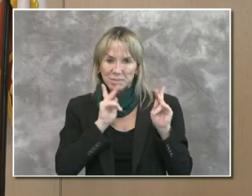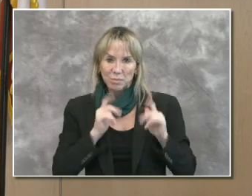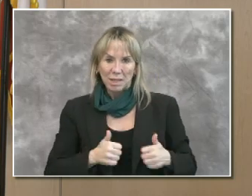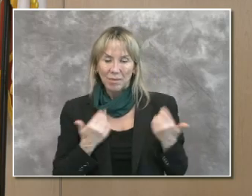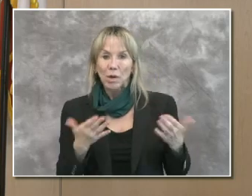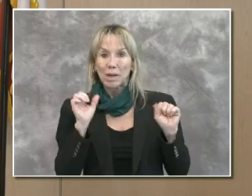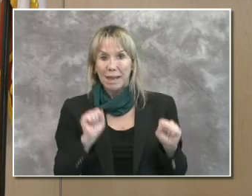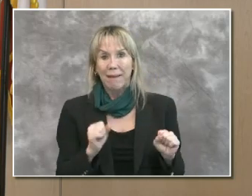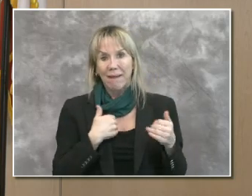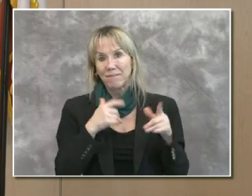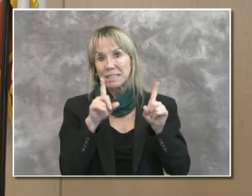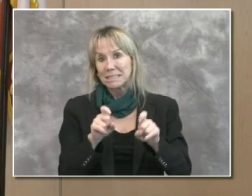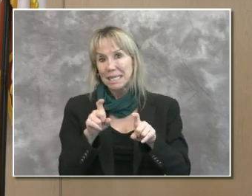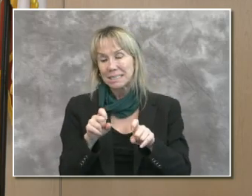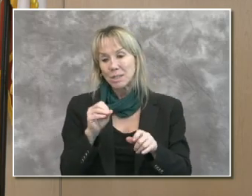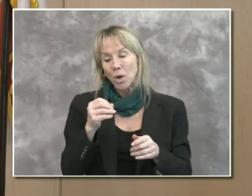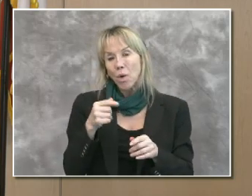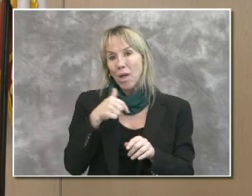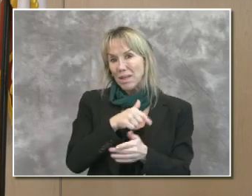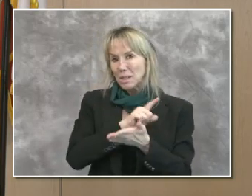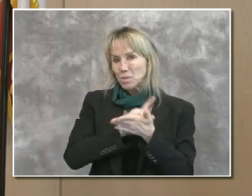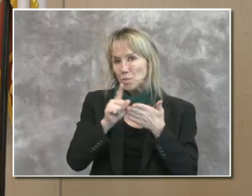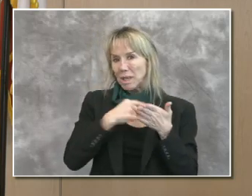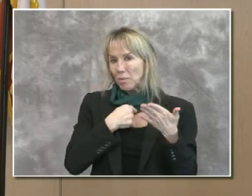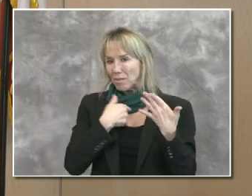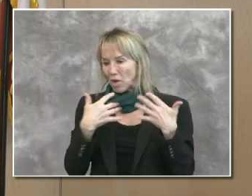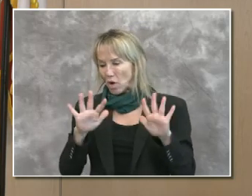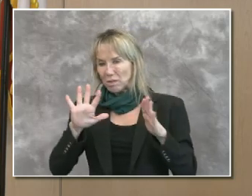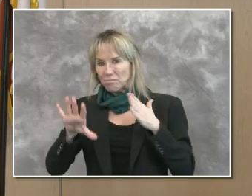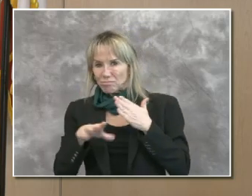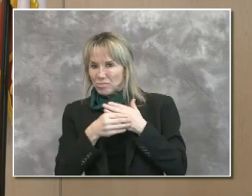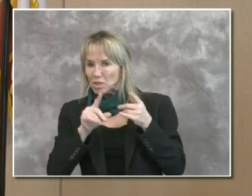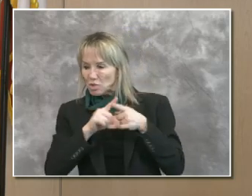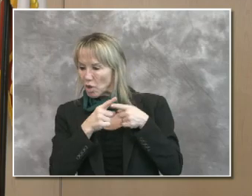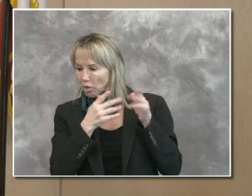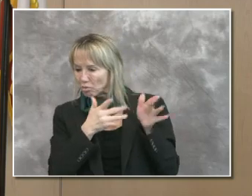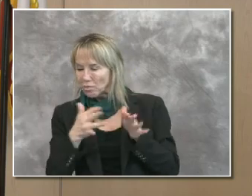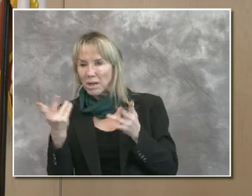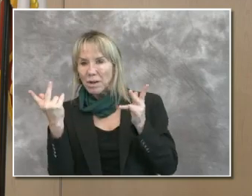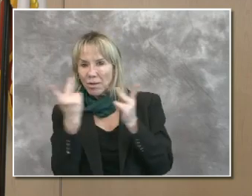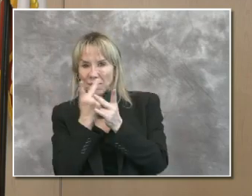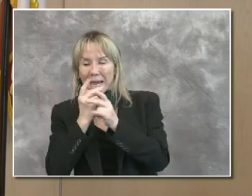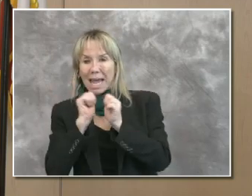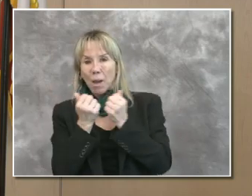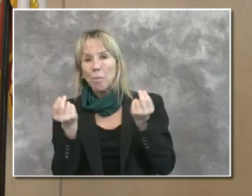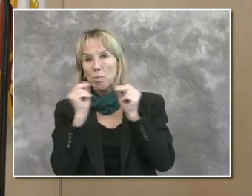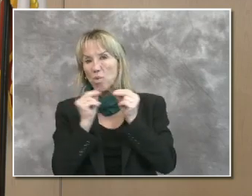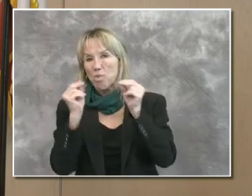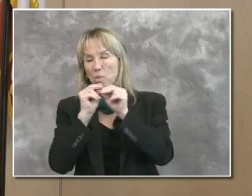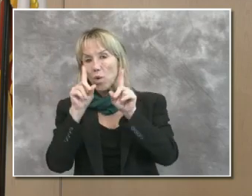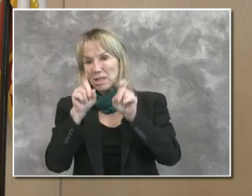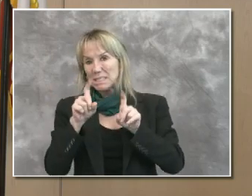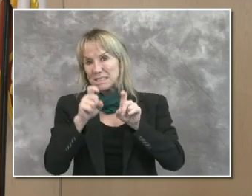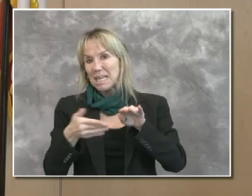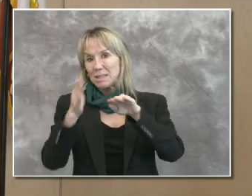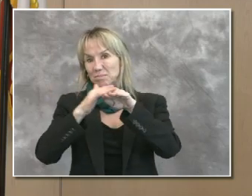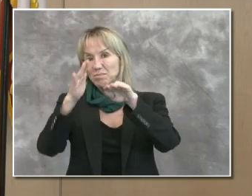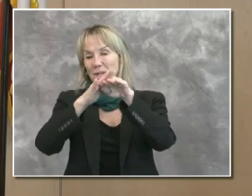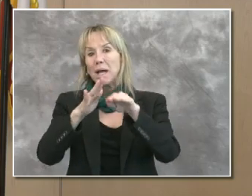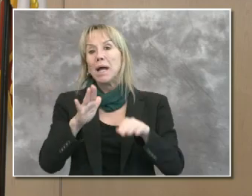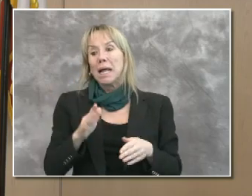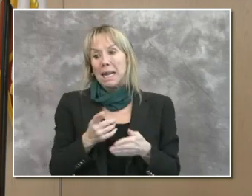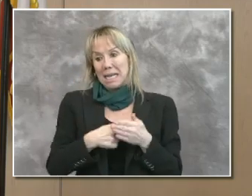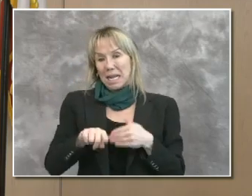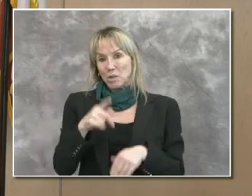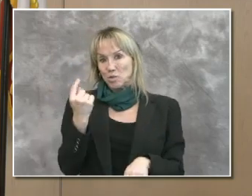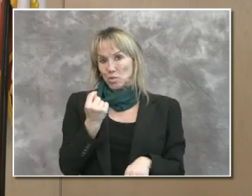implemented early this week, and we will report more on that at the Board of Supervisors meeting next Tuesday.